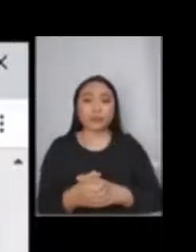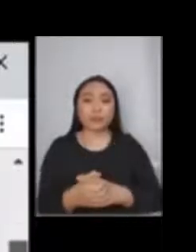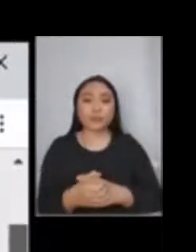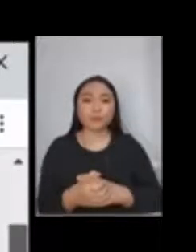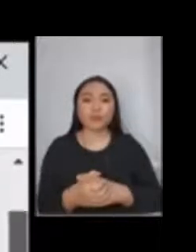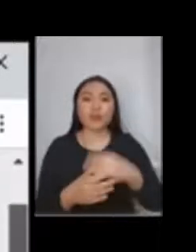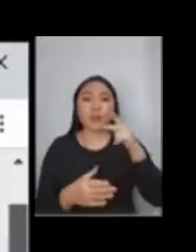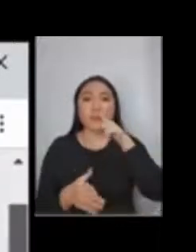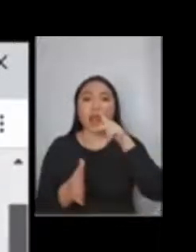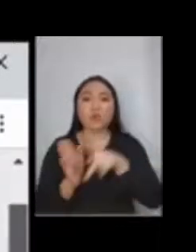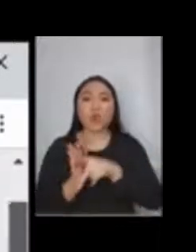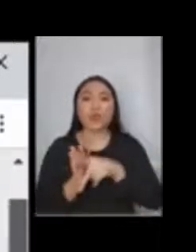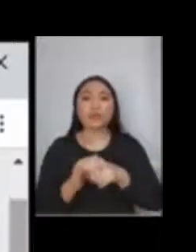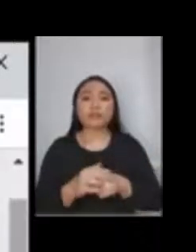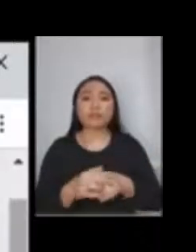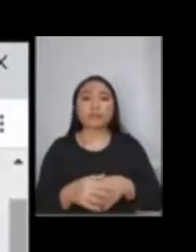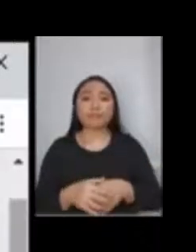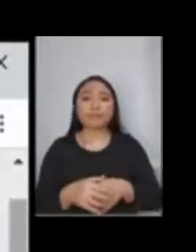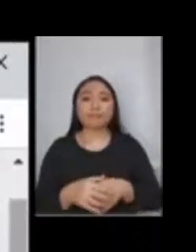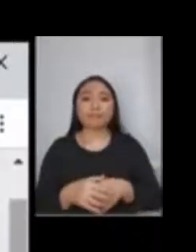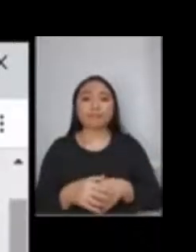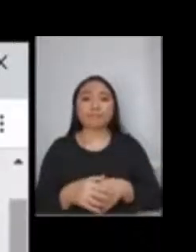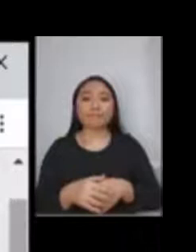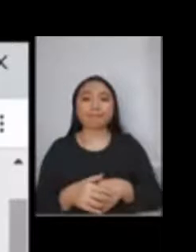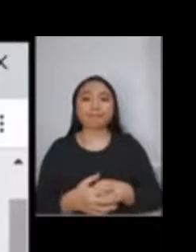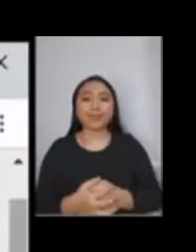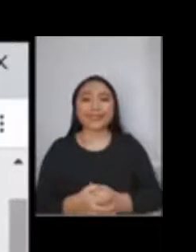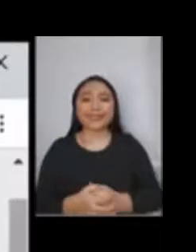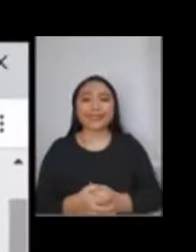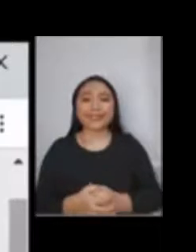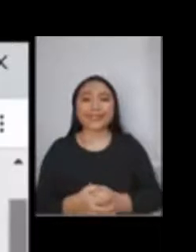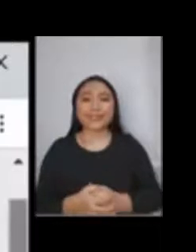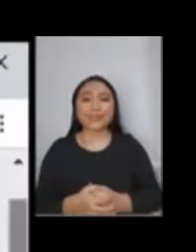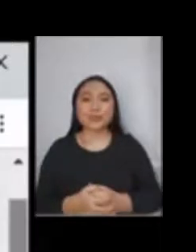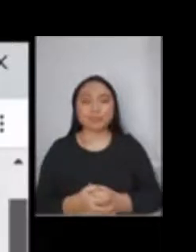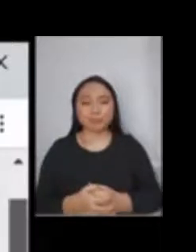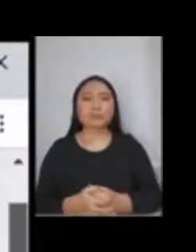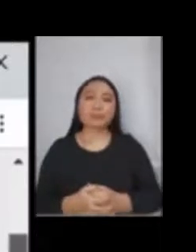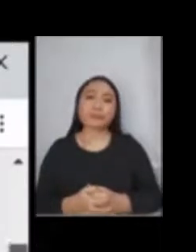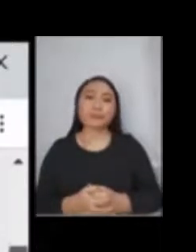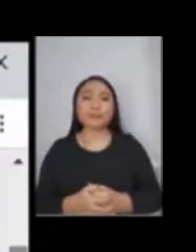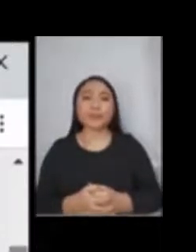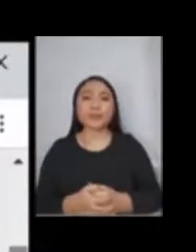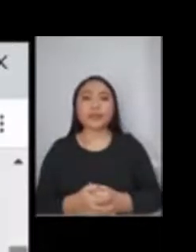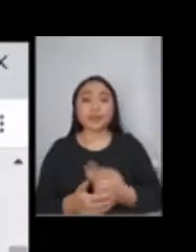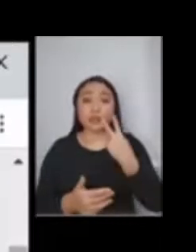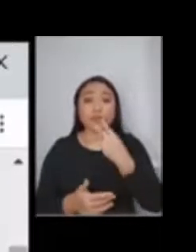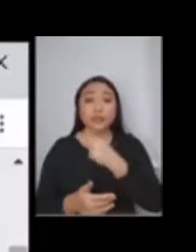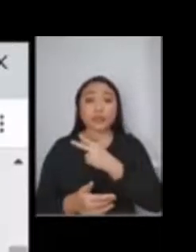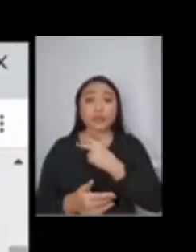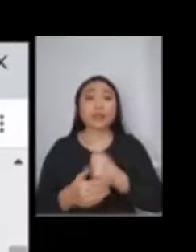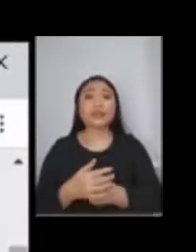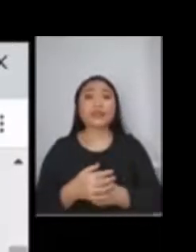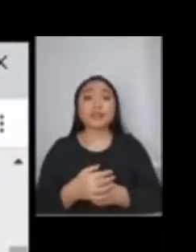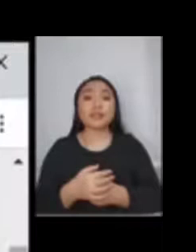Starbucks online. Kagaya nung ating offline kanina. So, andyan yung ating mga